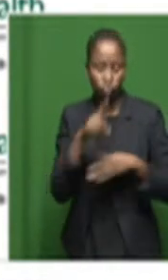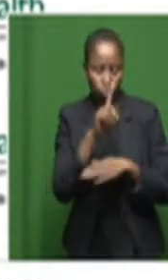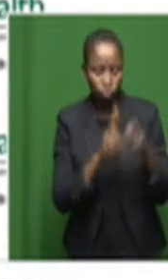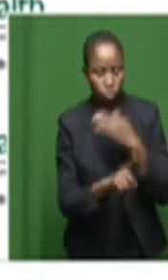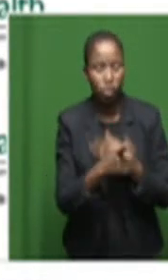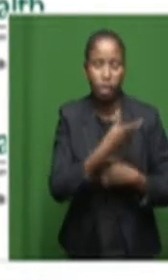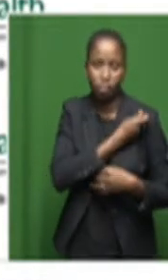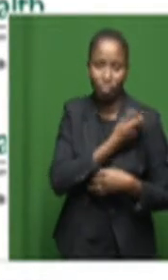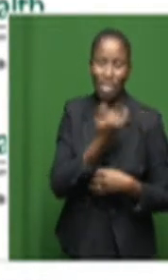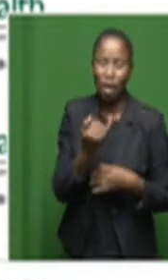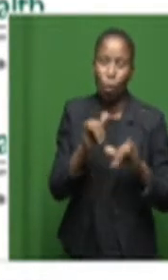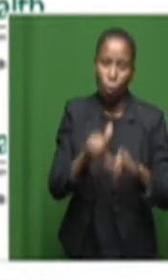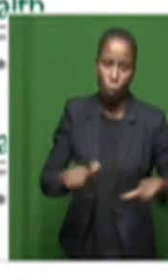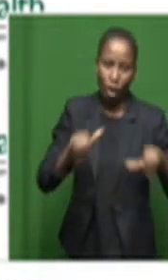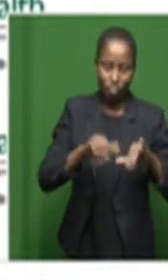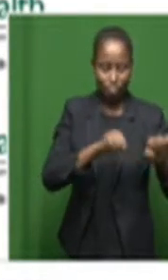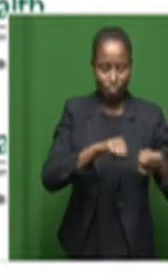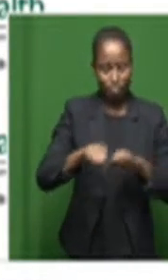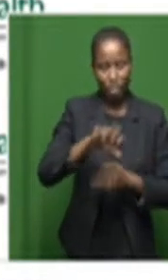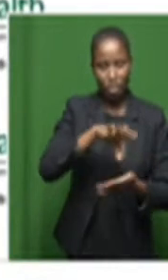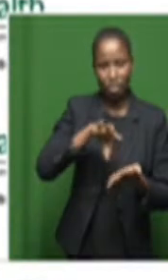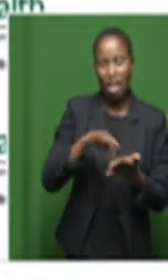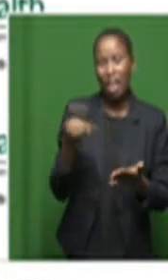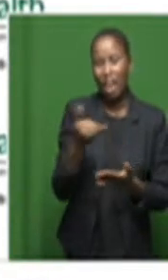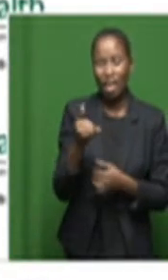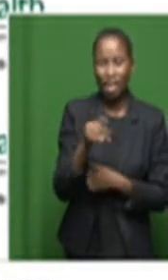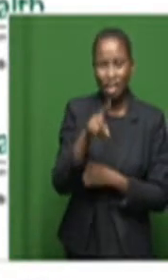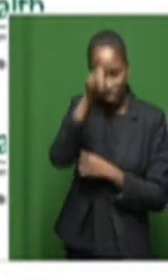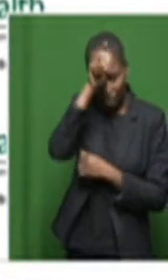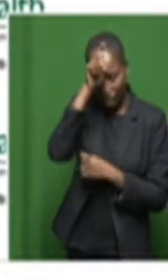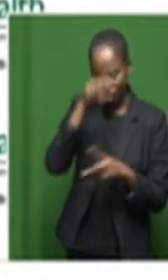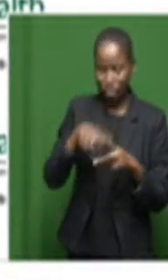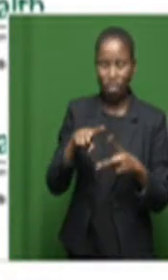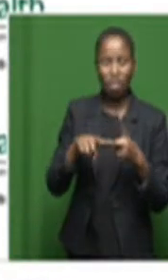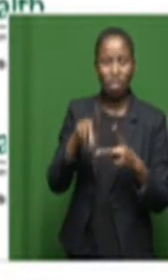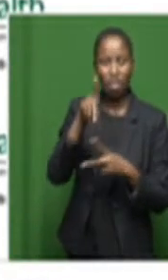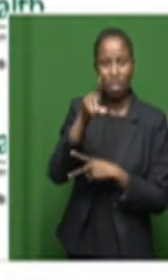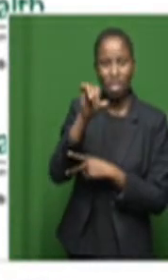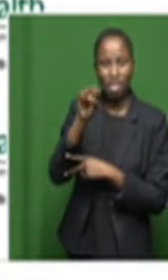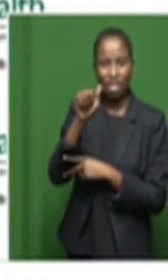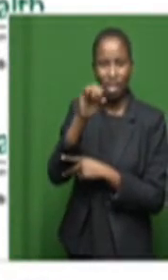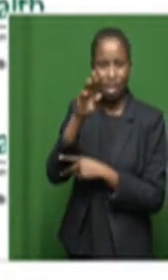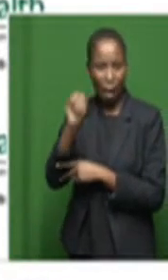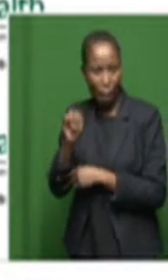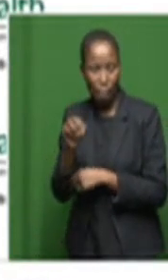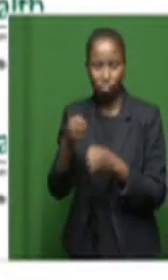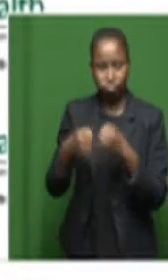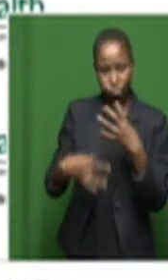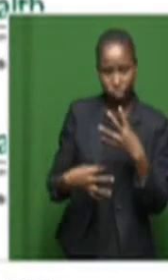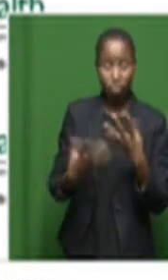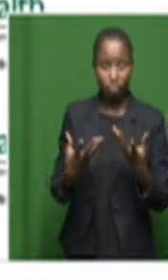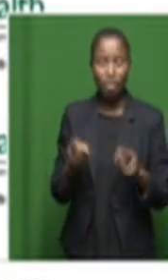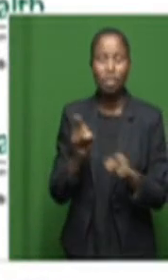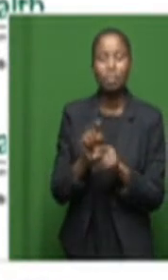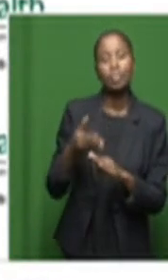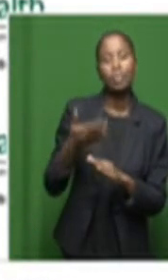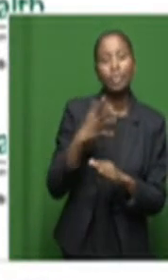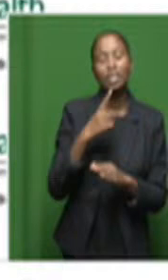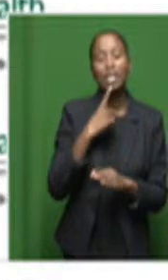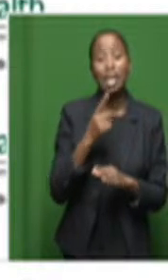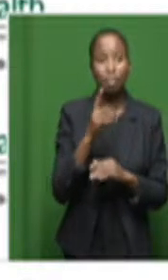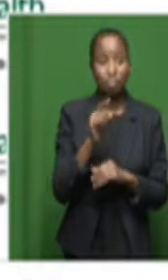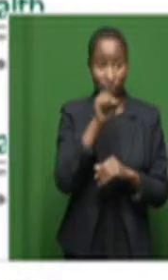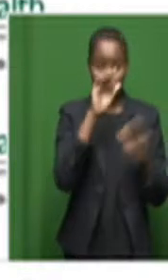chain pharmacists like your Discount clinics, but also, as we presented last time, the independent